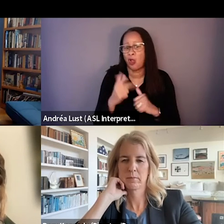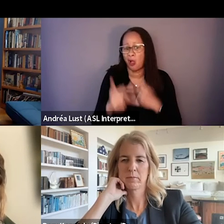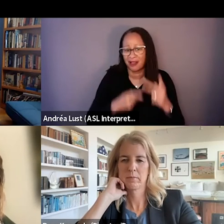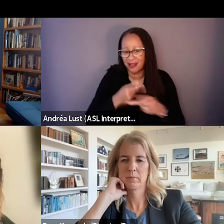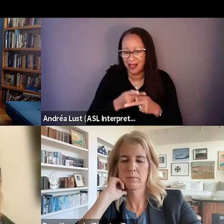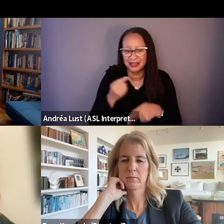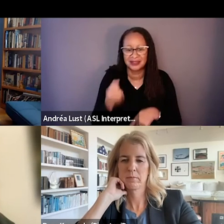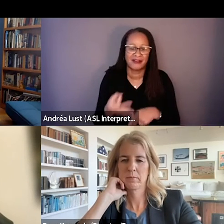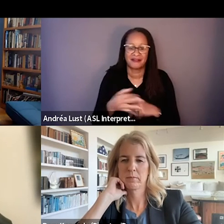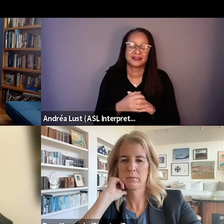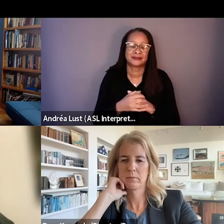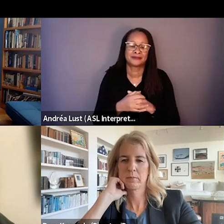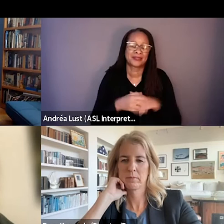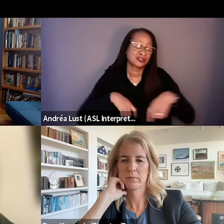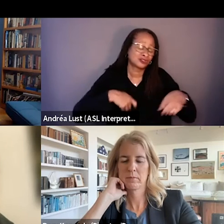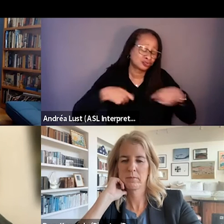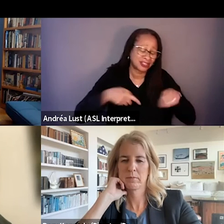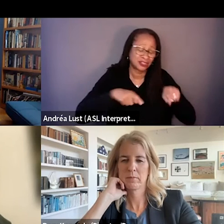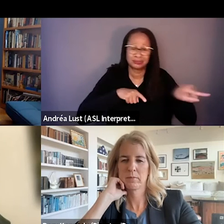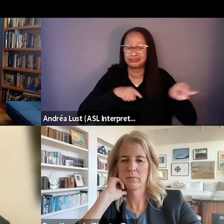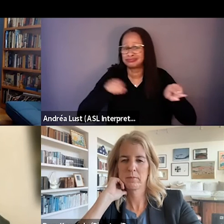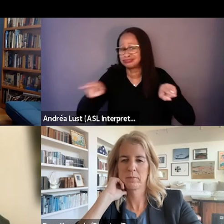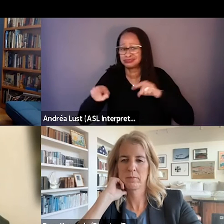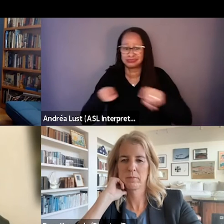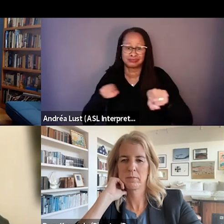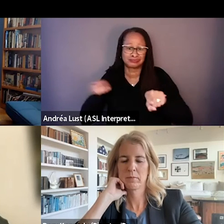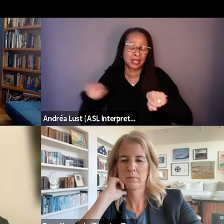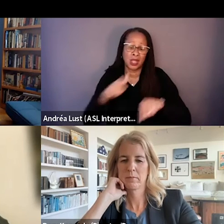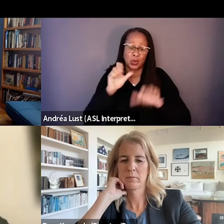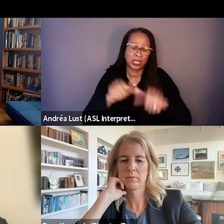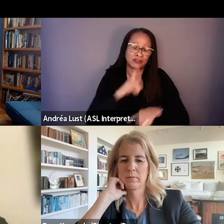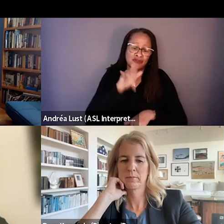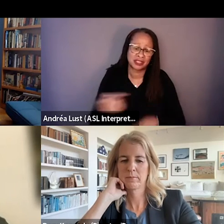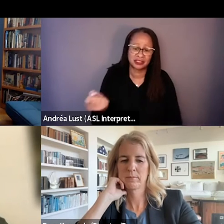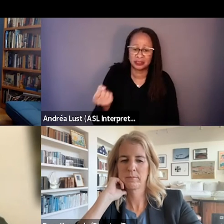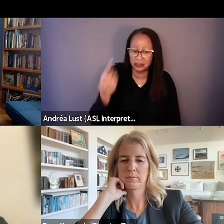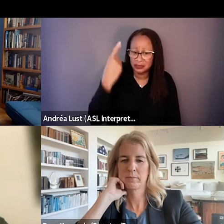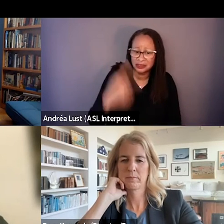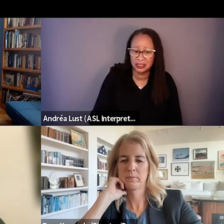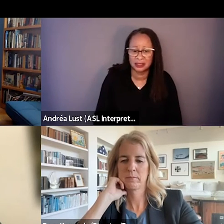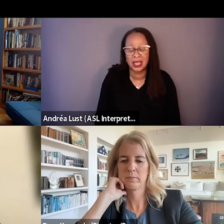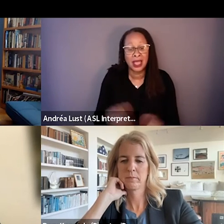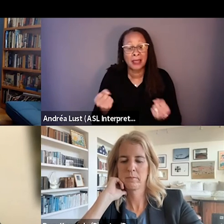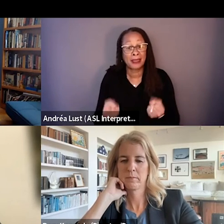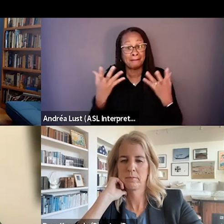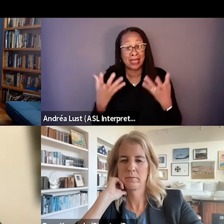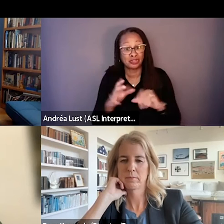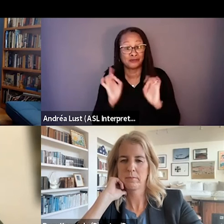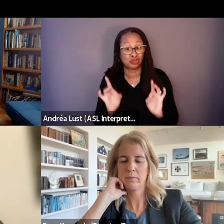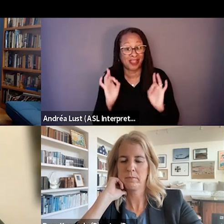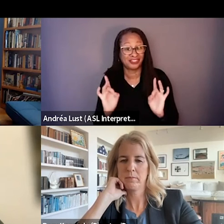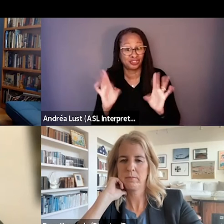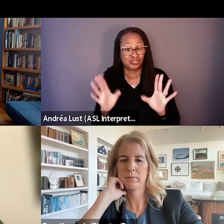of directions, but who can really understand just the amount of tragedy here?